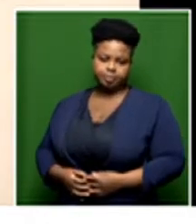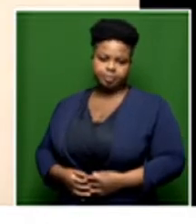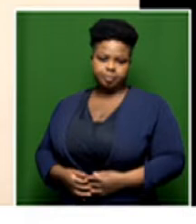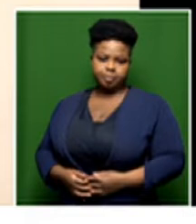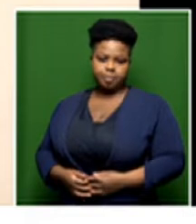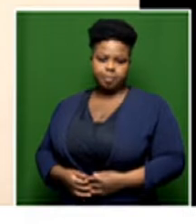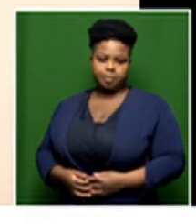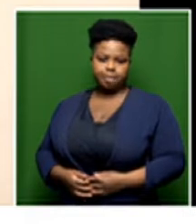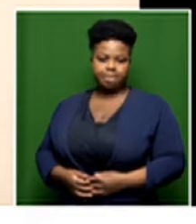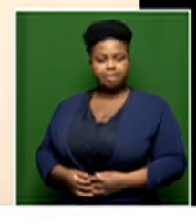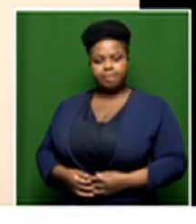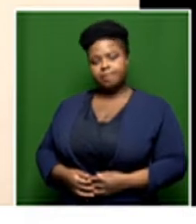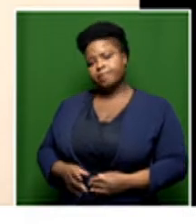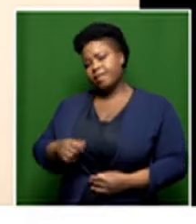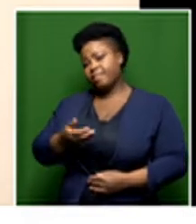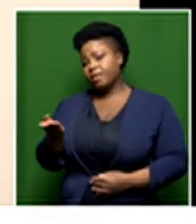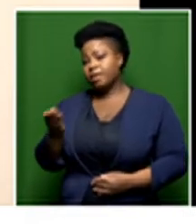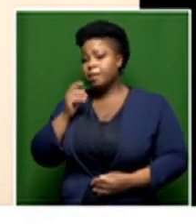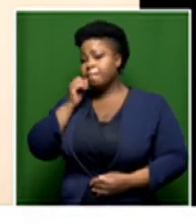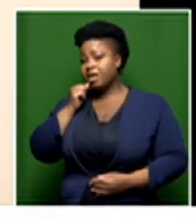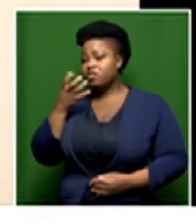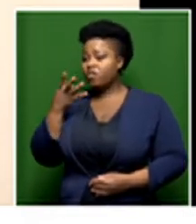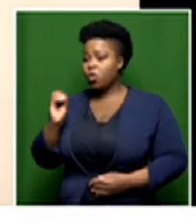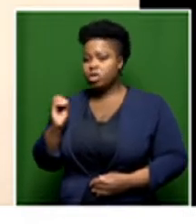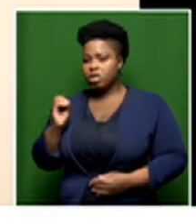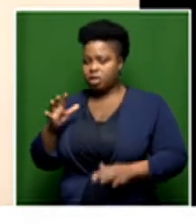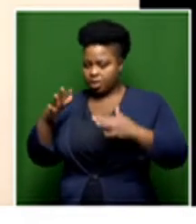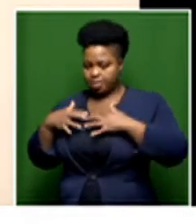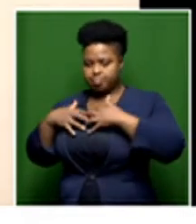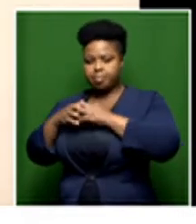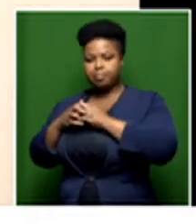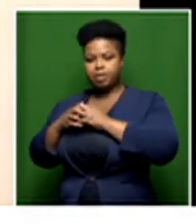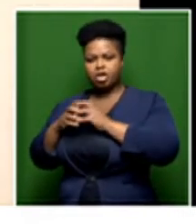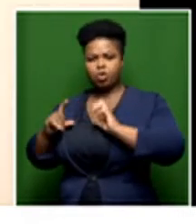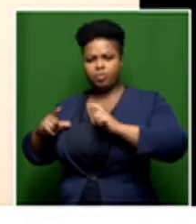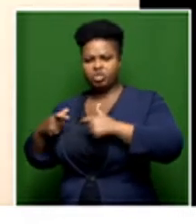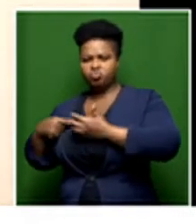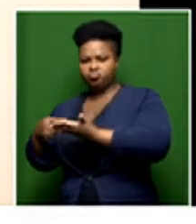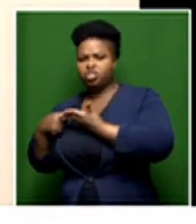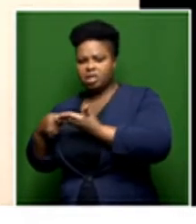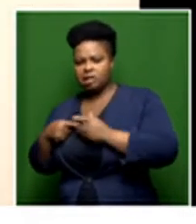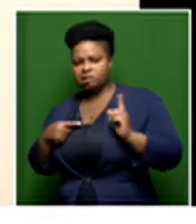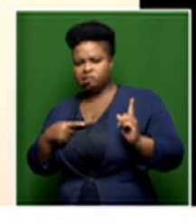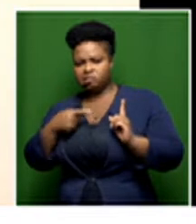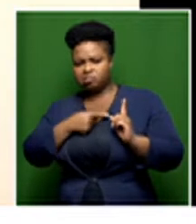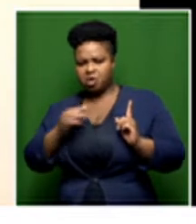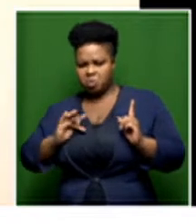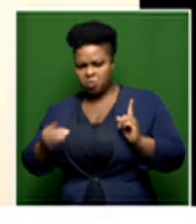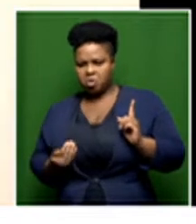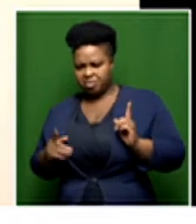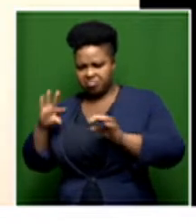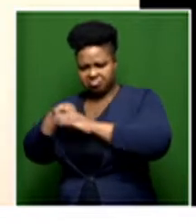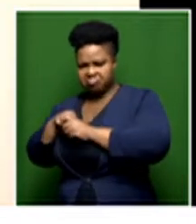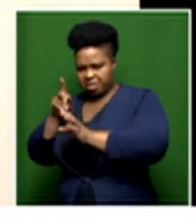the 40-so men set up a committee to discuss whether she should be allowed, or women should be allowed